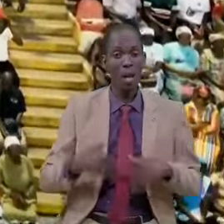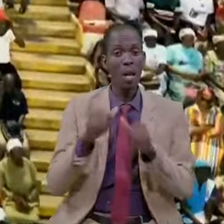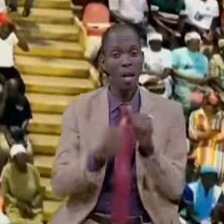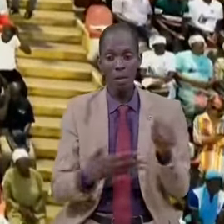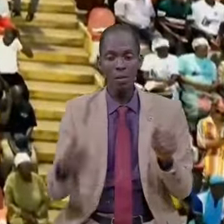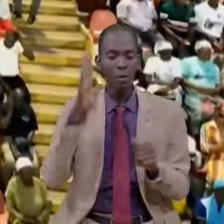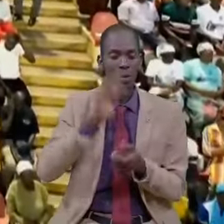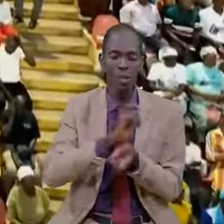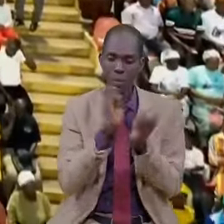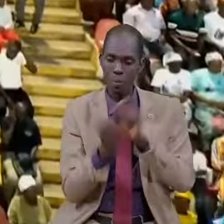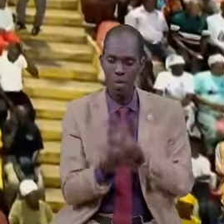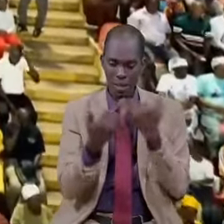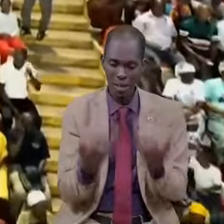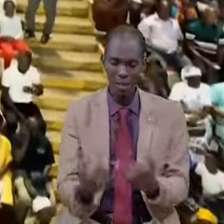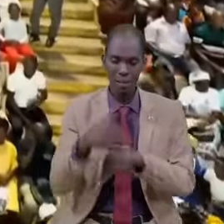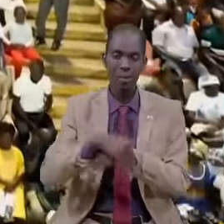Change